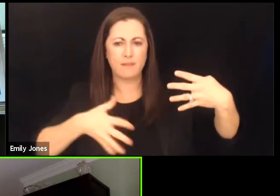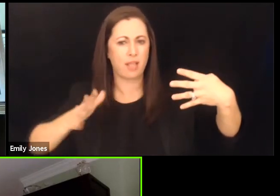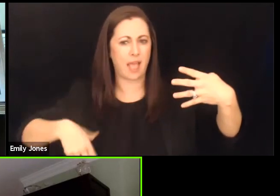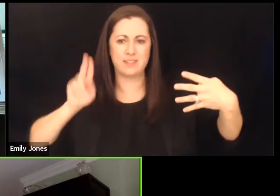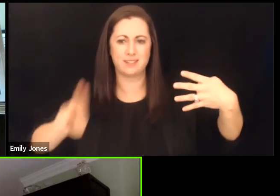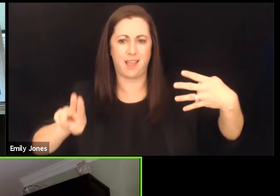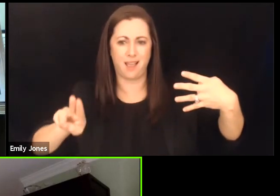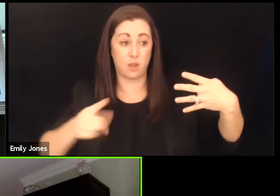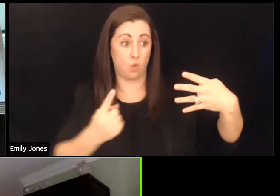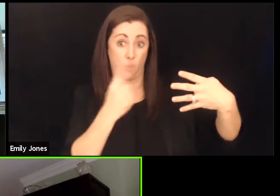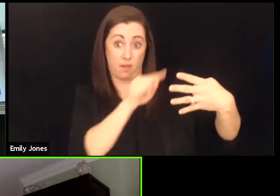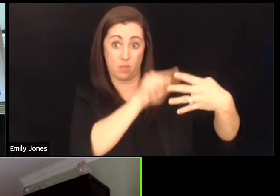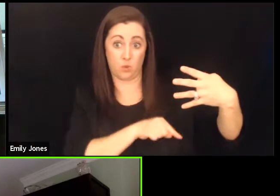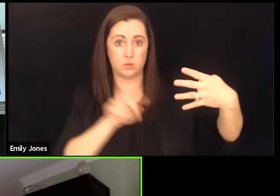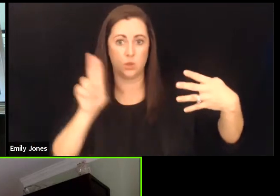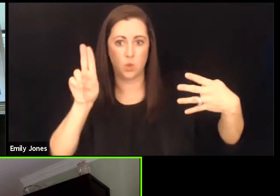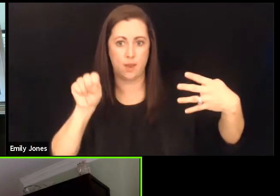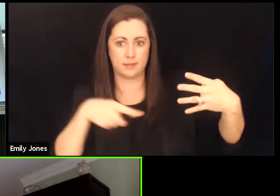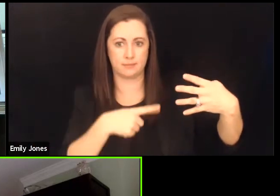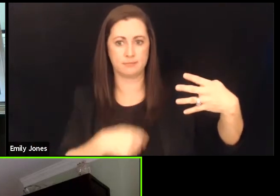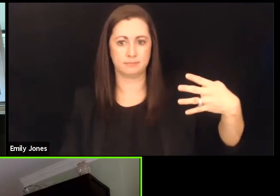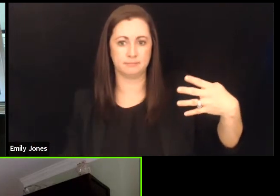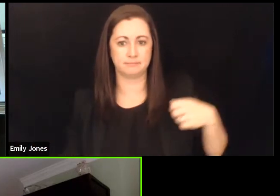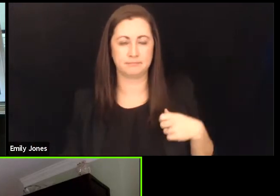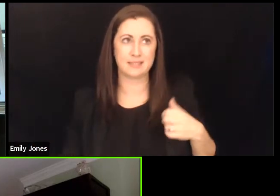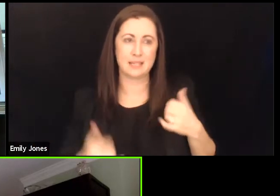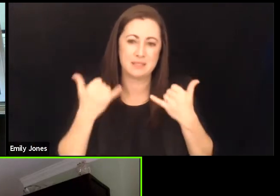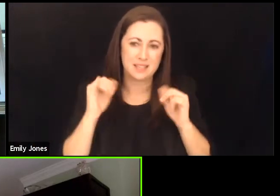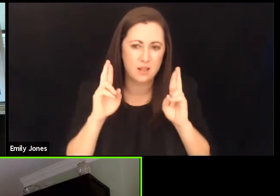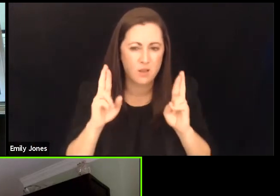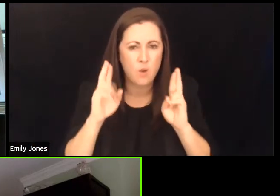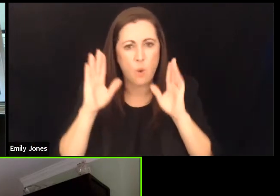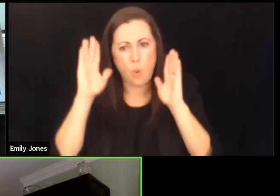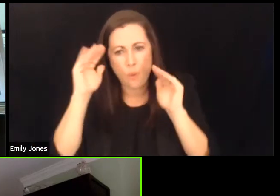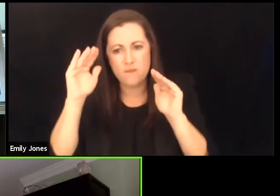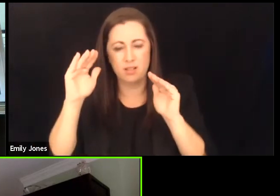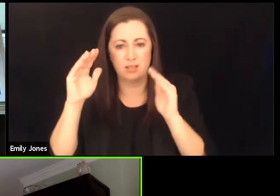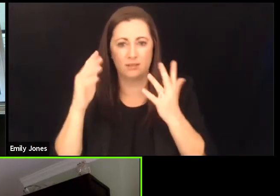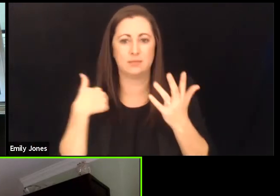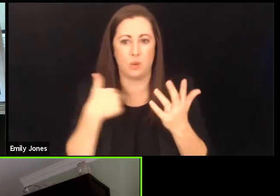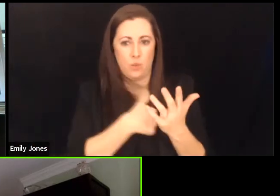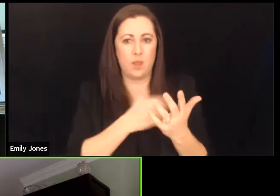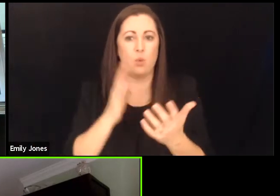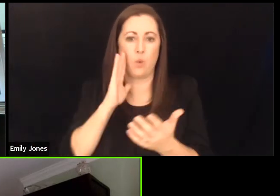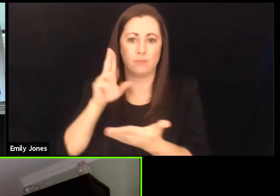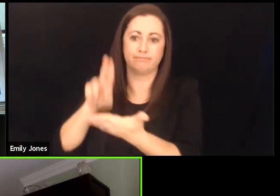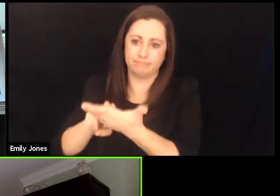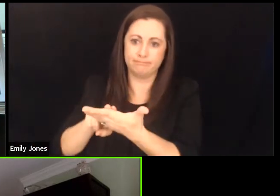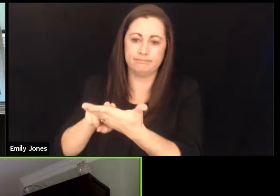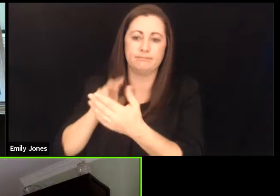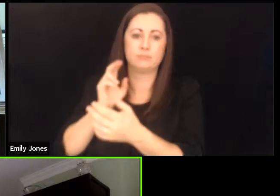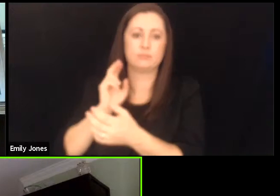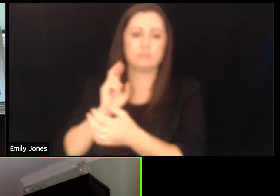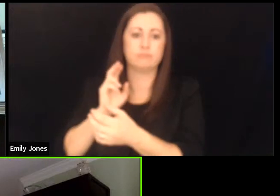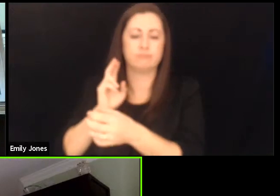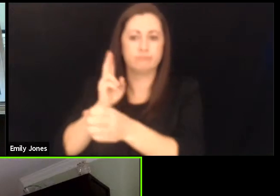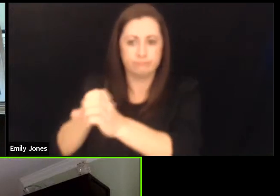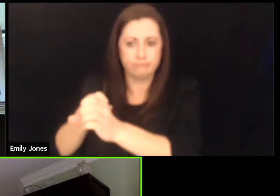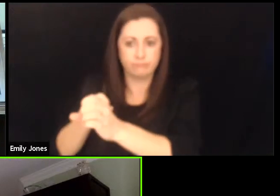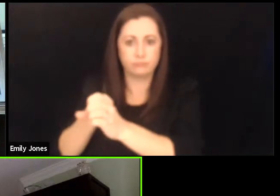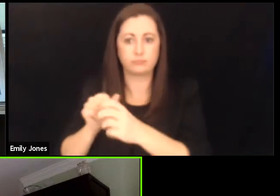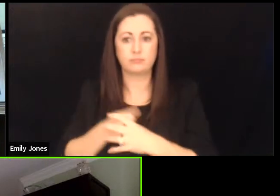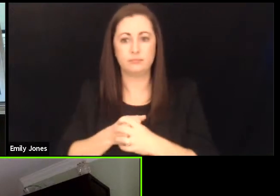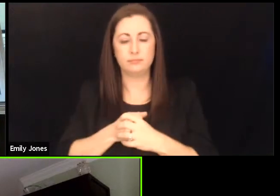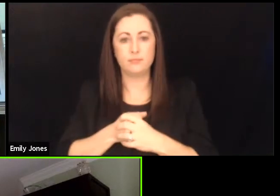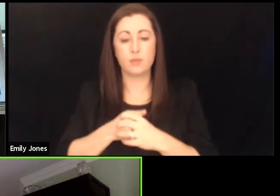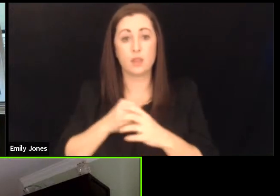America. I'm still hopeful that at some point we'll be able to, President Obama signed it, but the